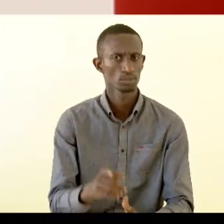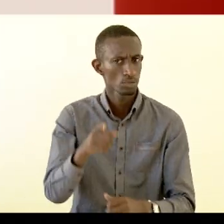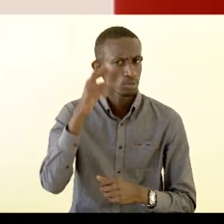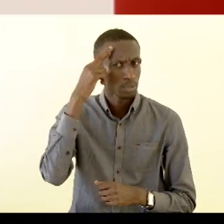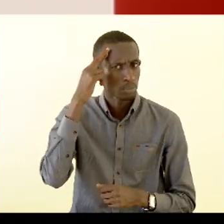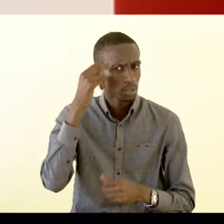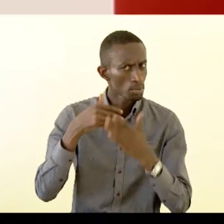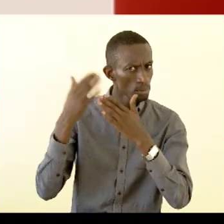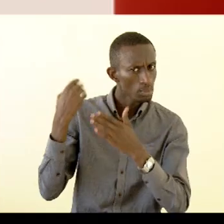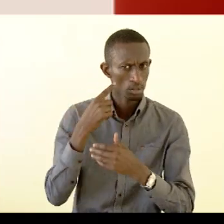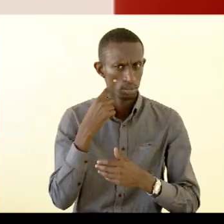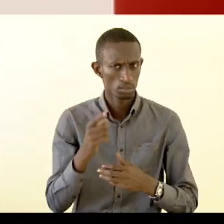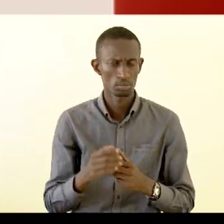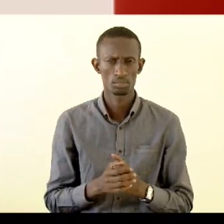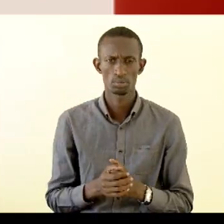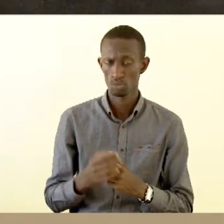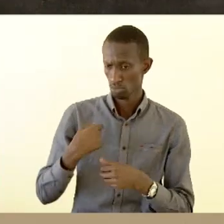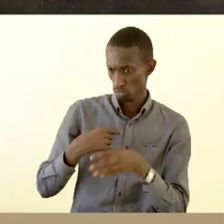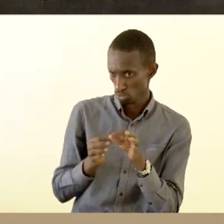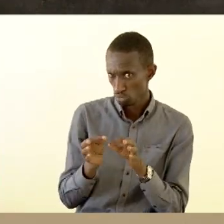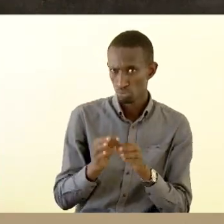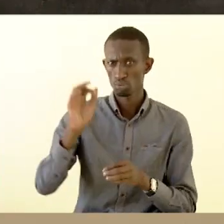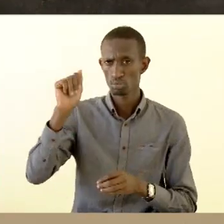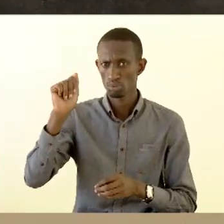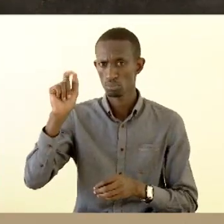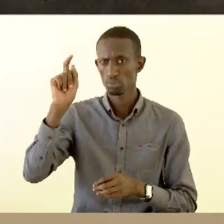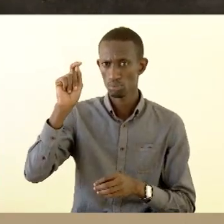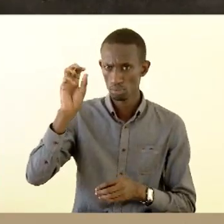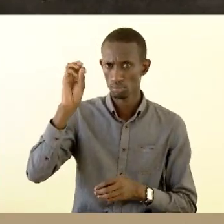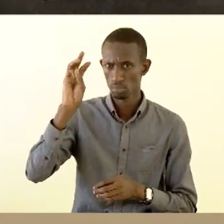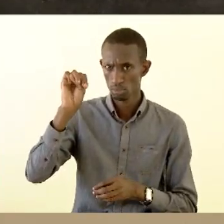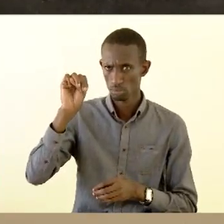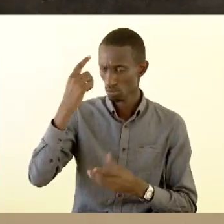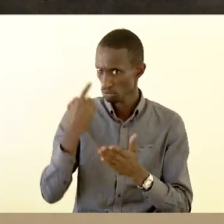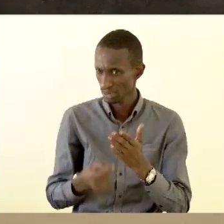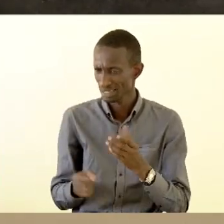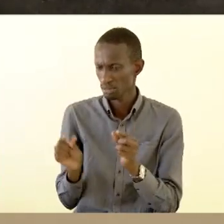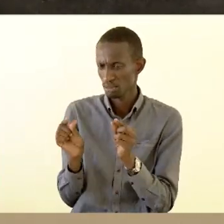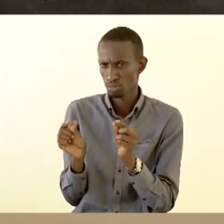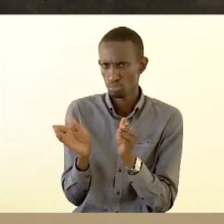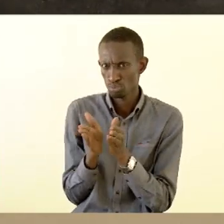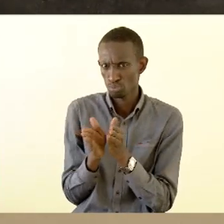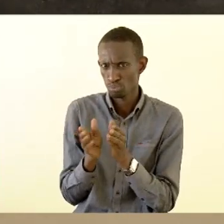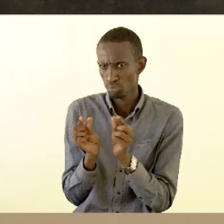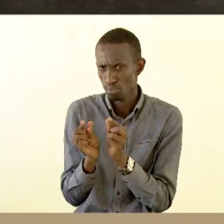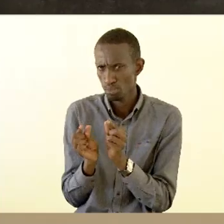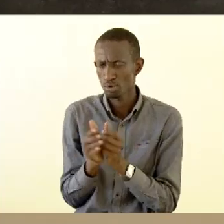Remember, we have seen that we defined an atom as the smallest particle of matter.